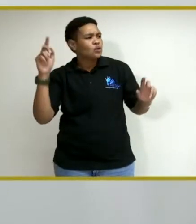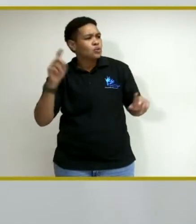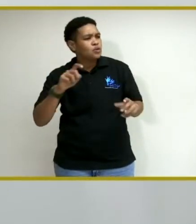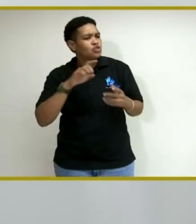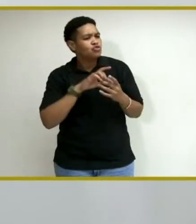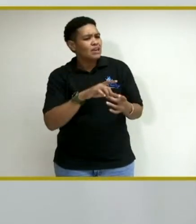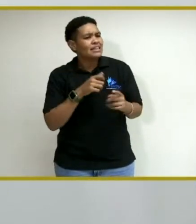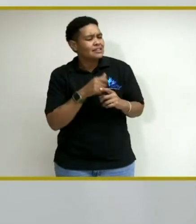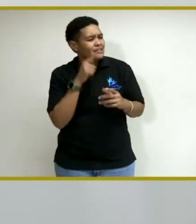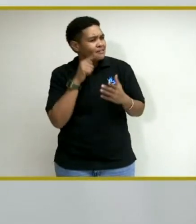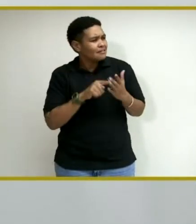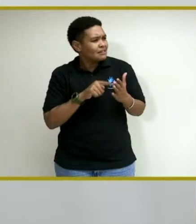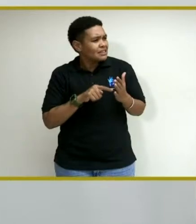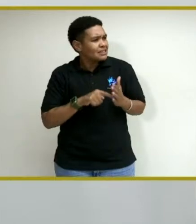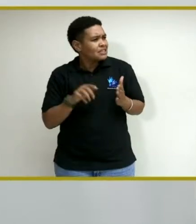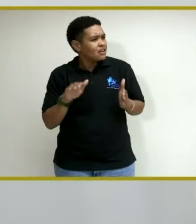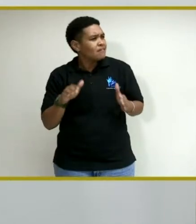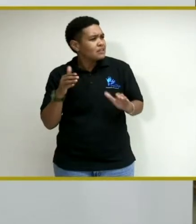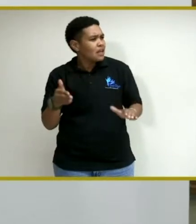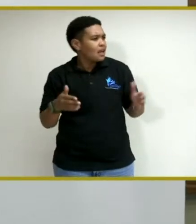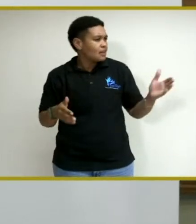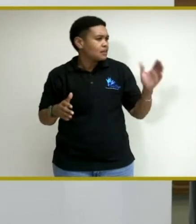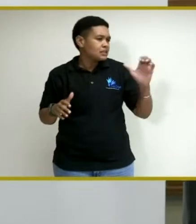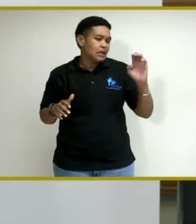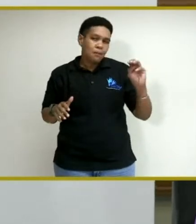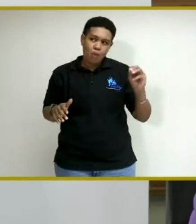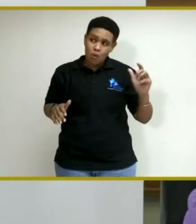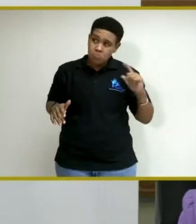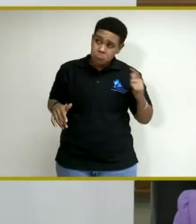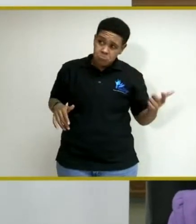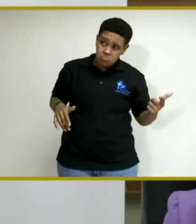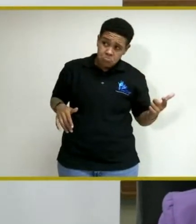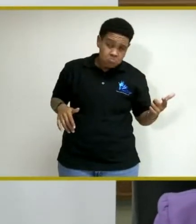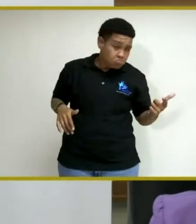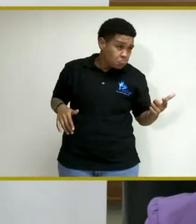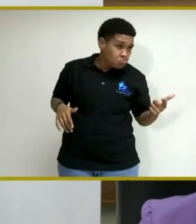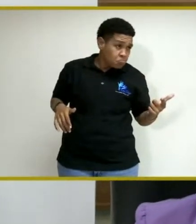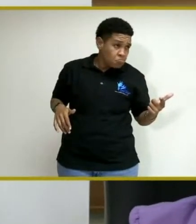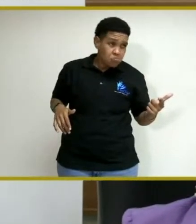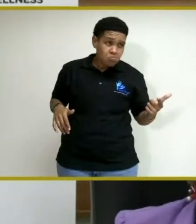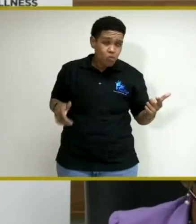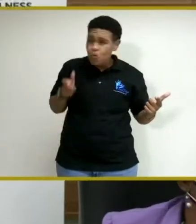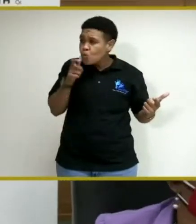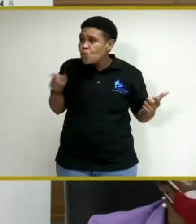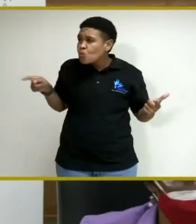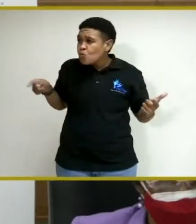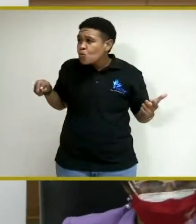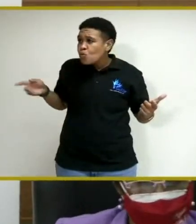the investigations of deaths, I don't know if CMO or who wants to take that on.